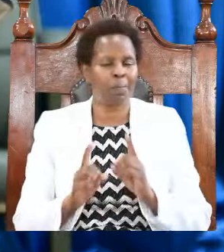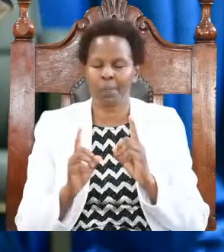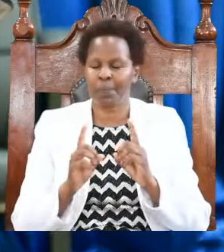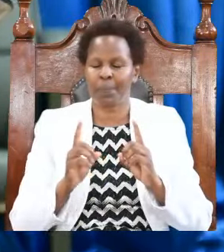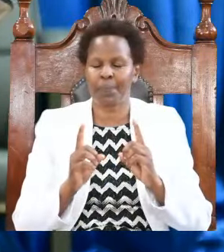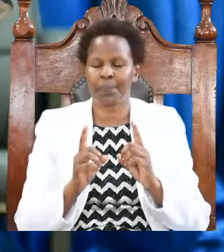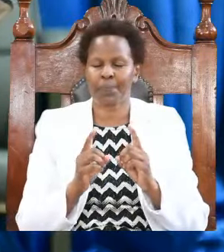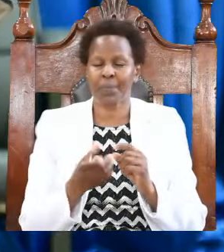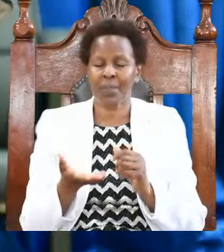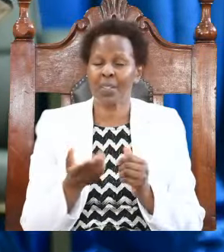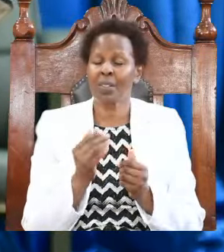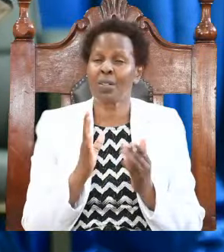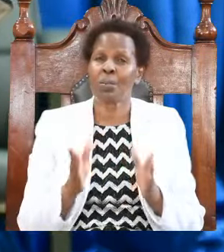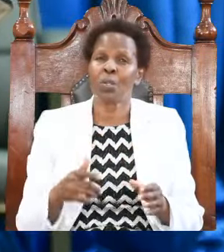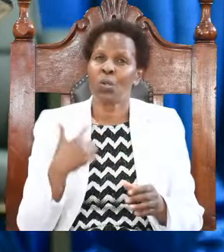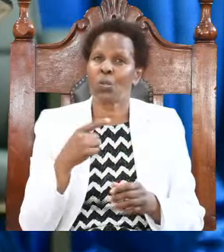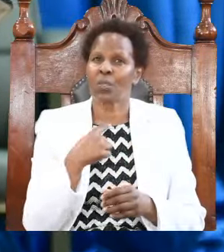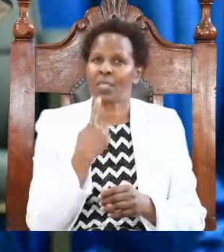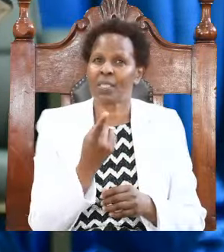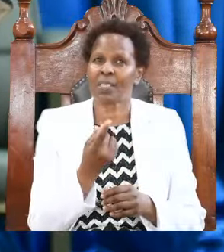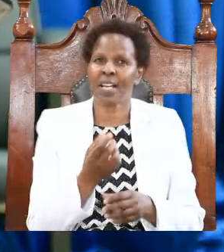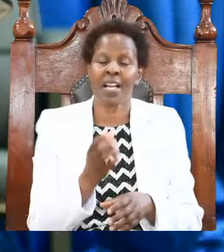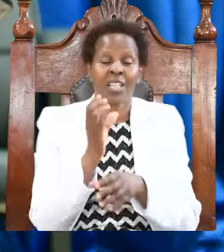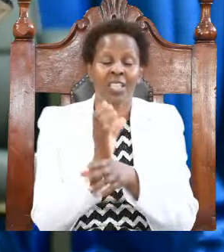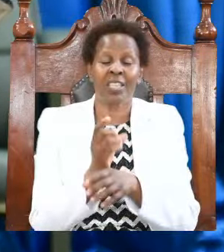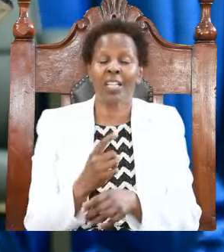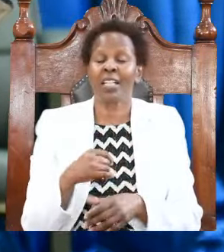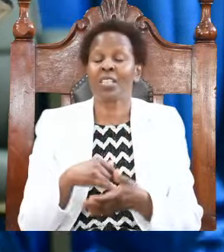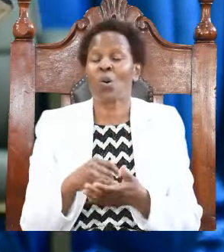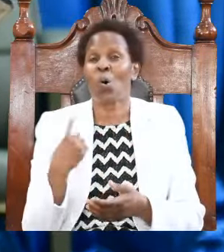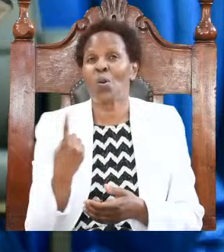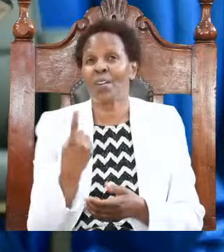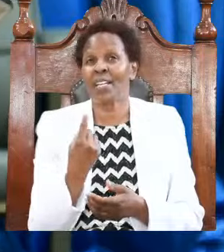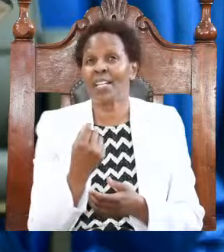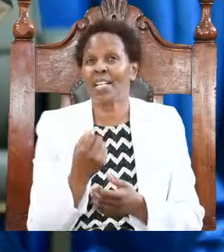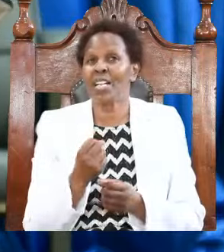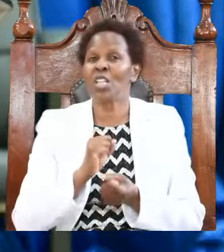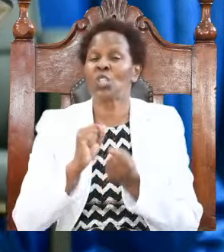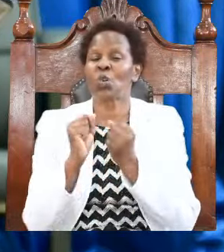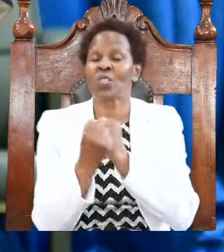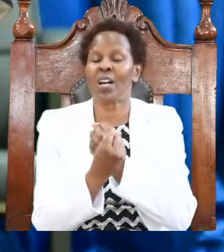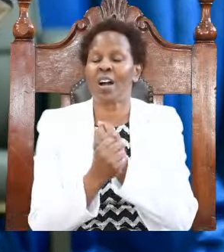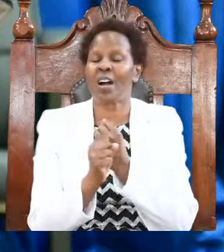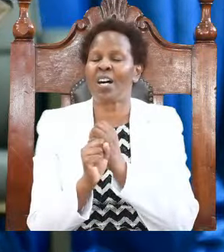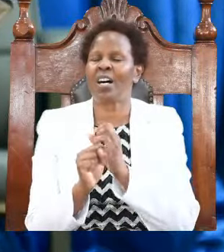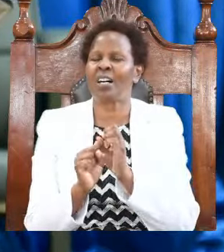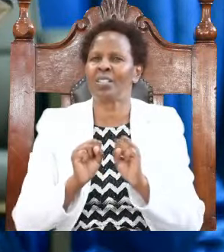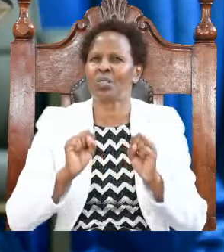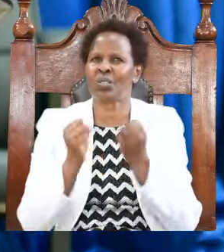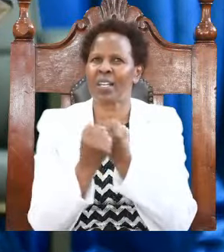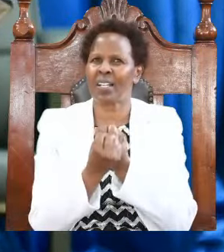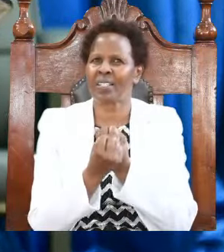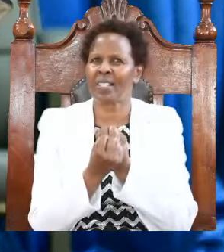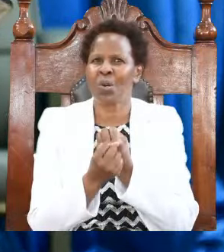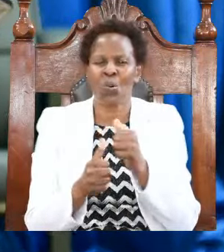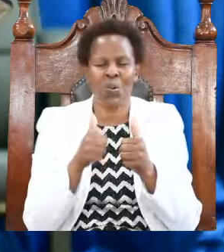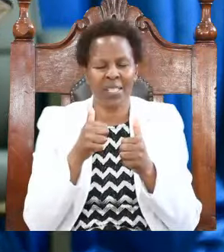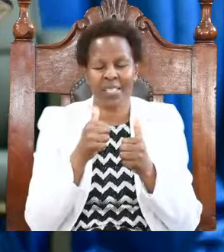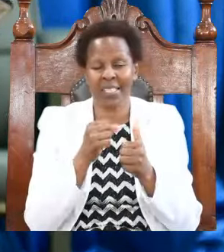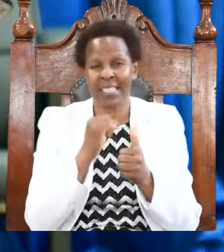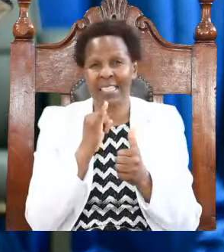person who said that the church is the only society that exists for the benefit of those